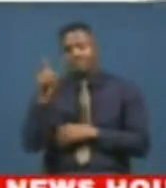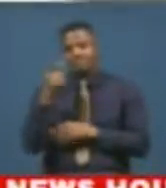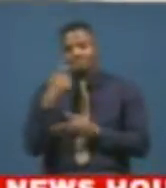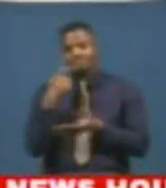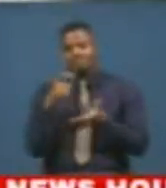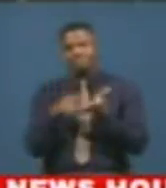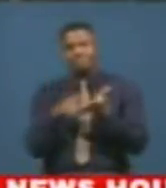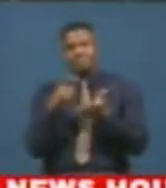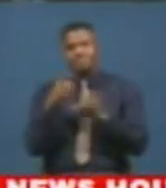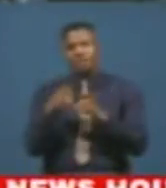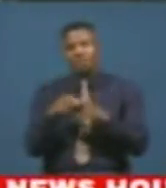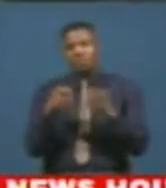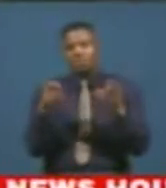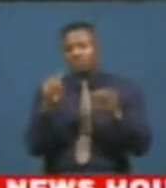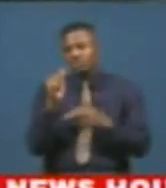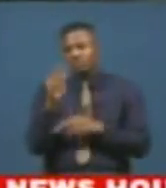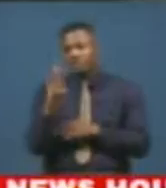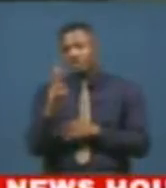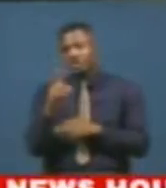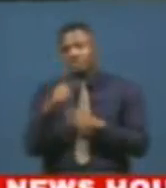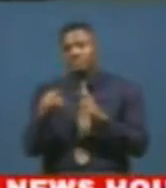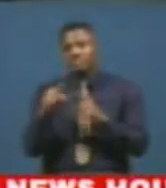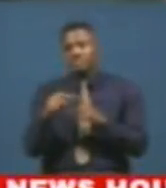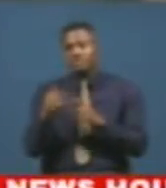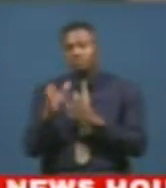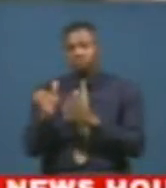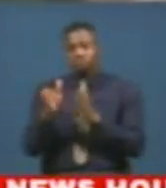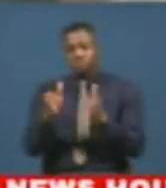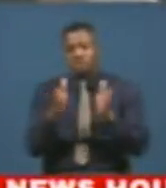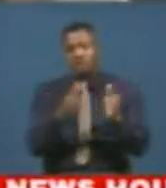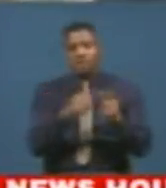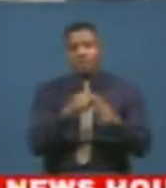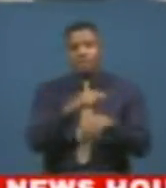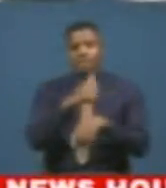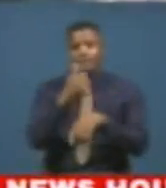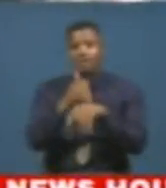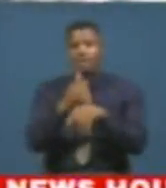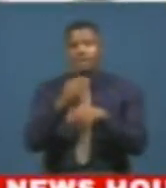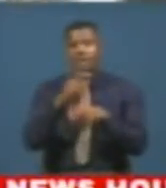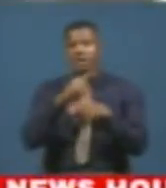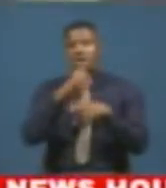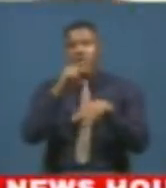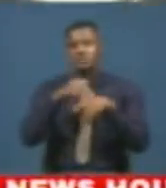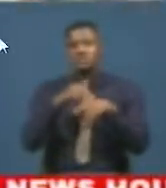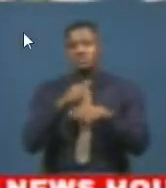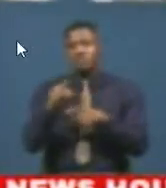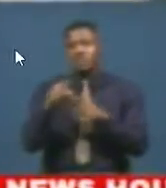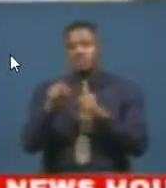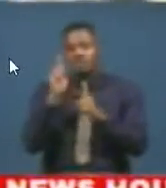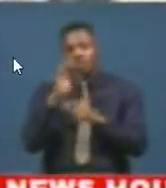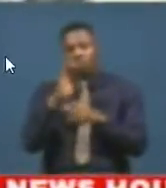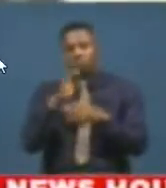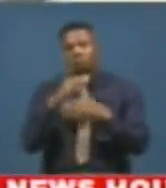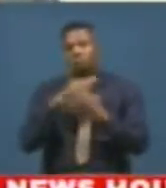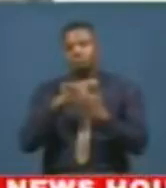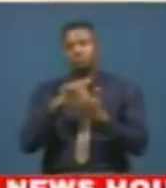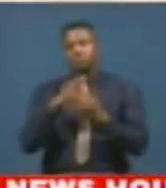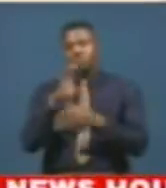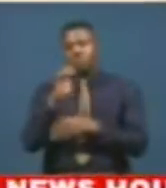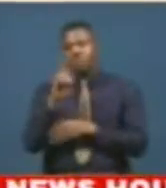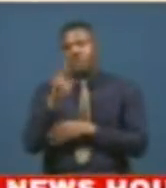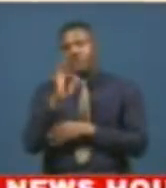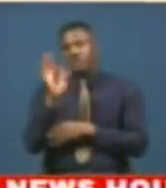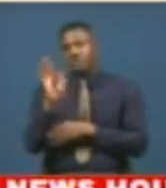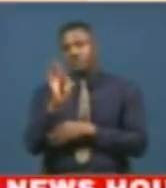a revision of existing response strategies to include a nationwide random testing for COVID-19, results of which should be used